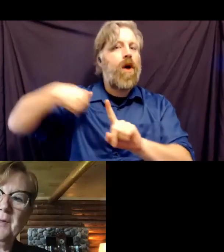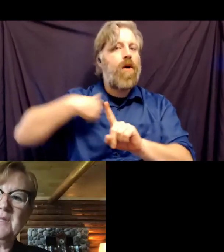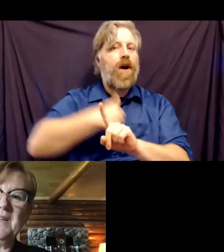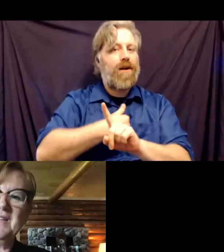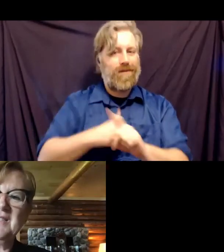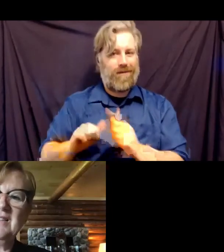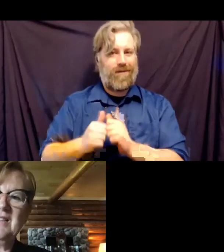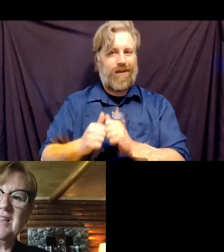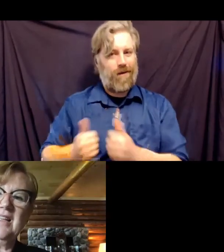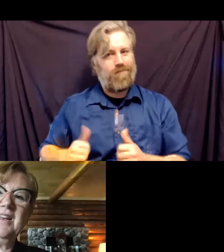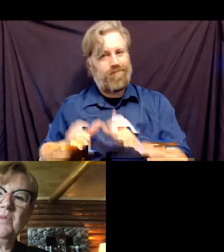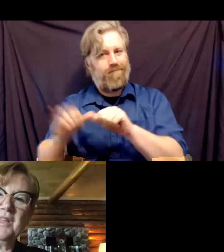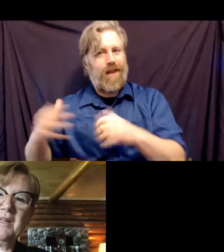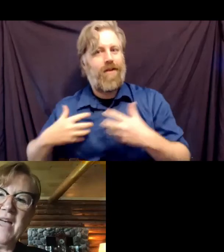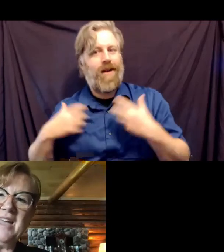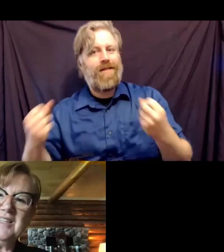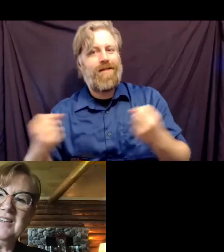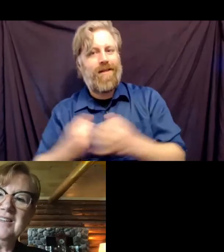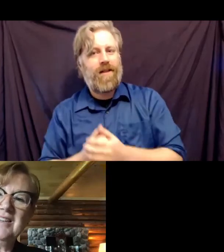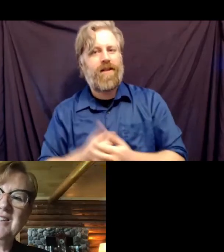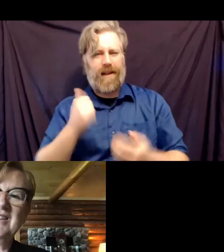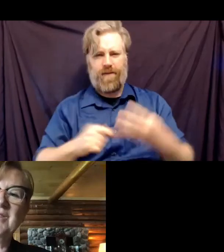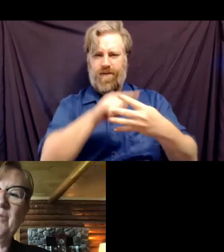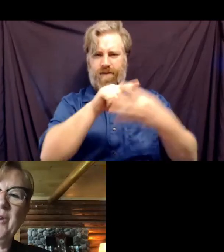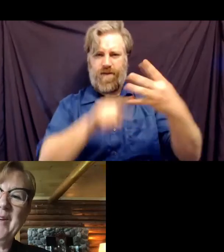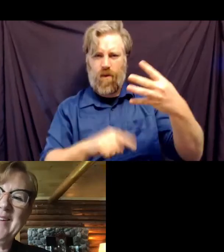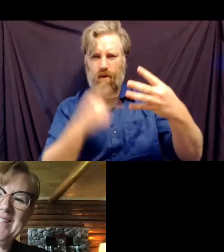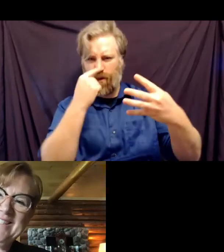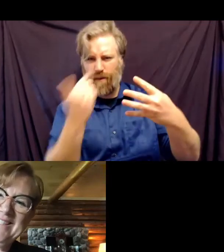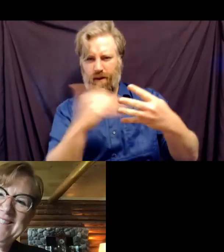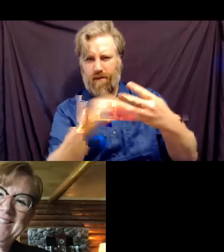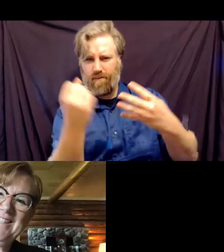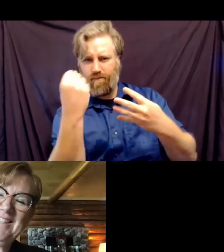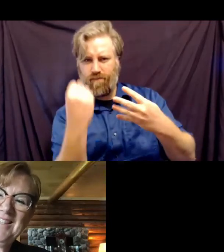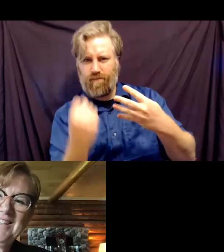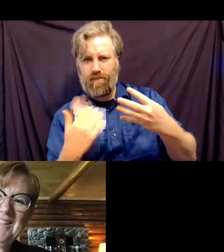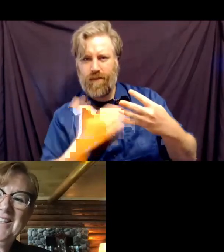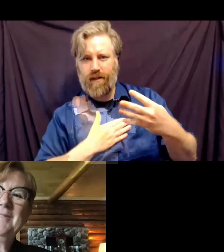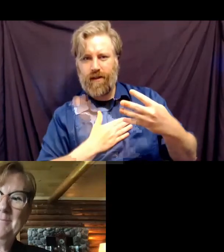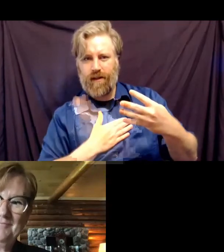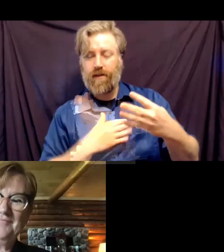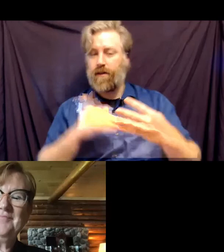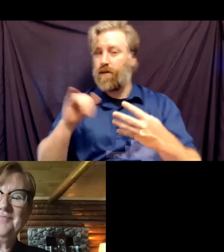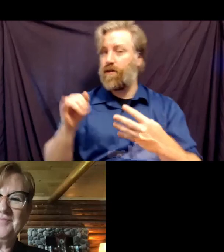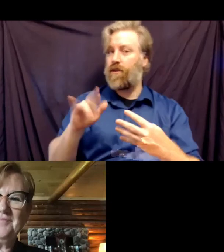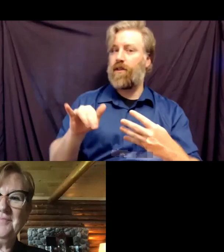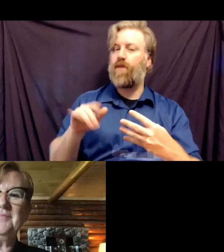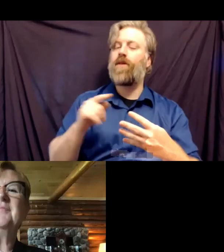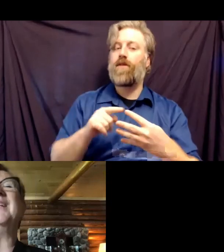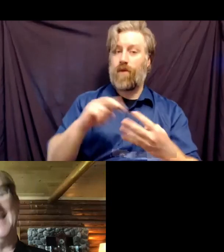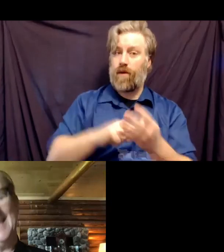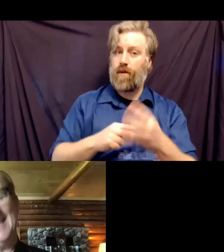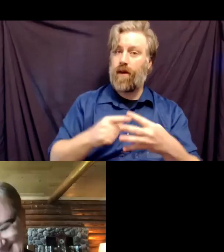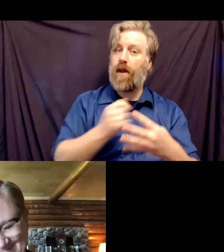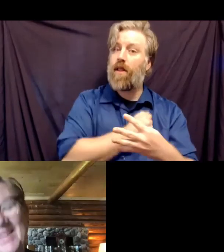up on those? Because the ending with the compassion, those 4 areas. Oh, you mean the love,